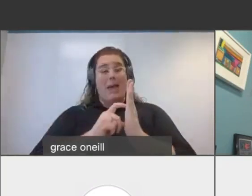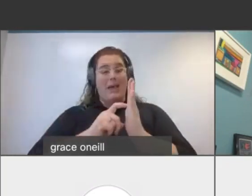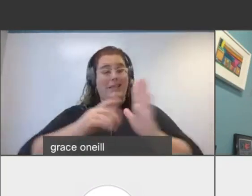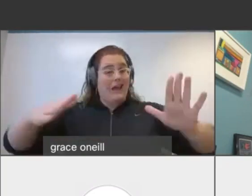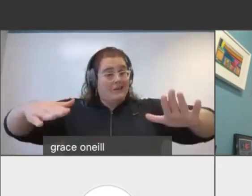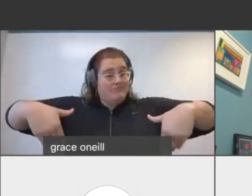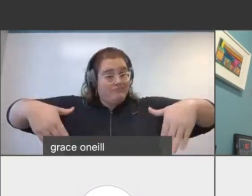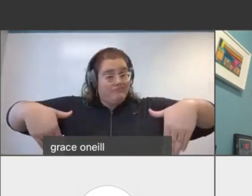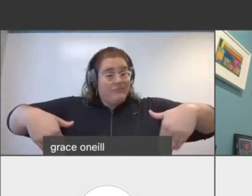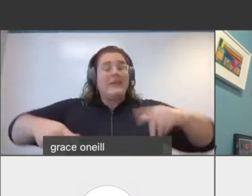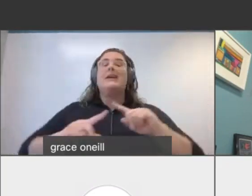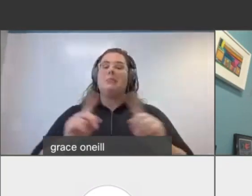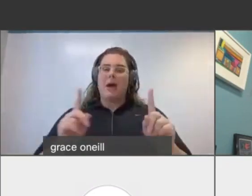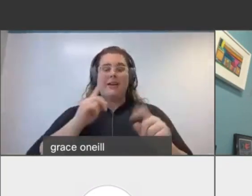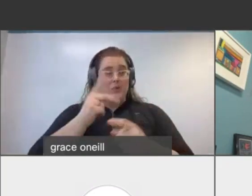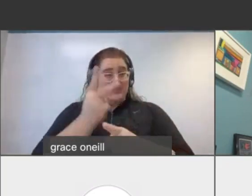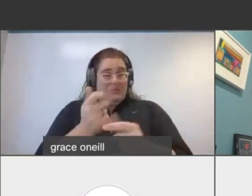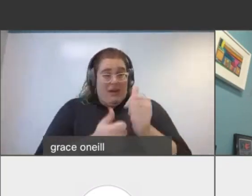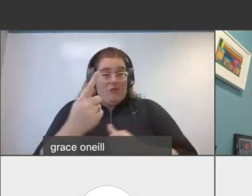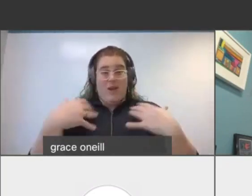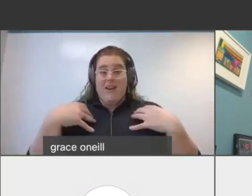in the interest of keeping us all healthy,